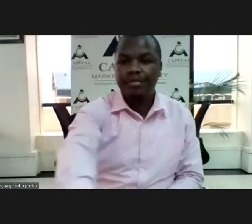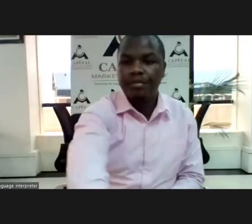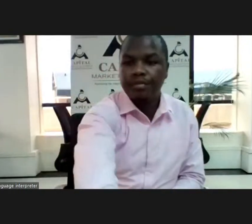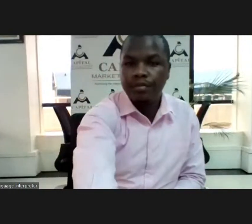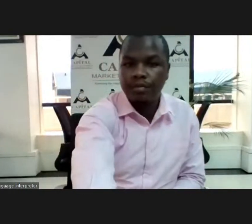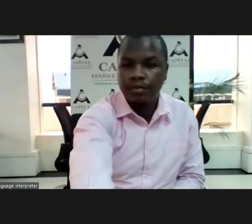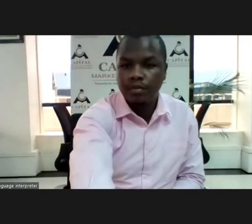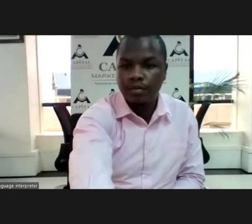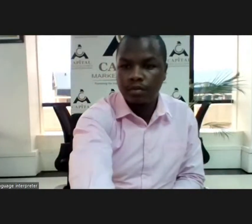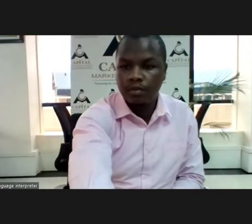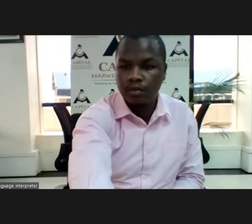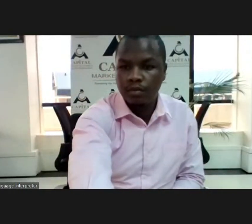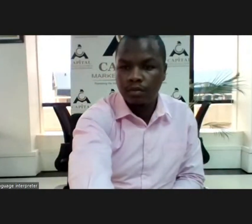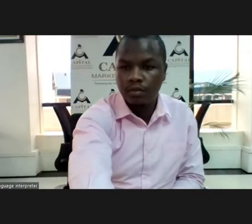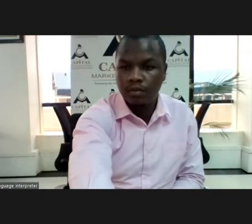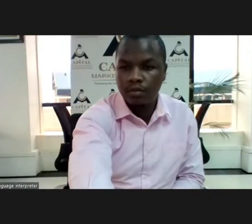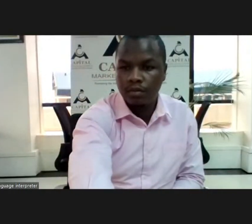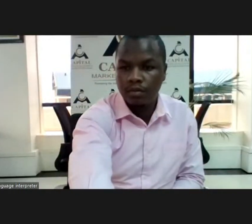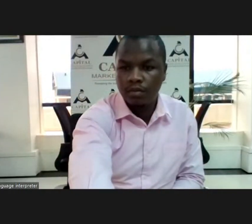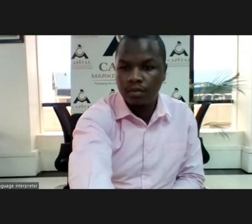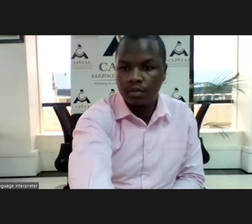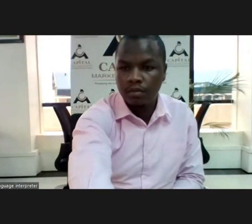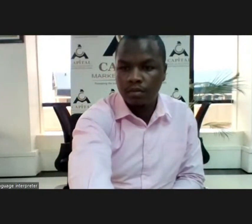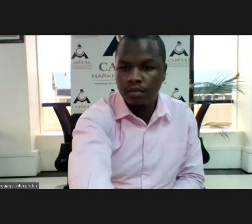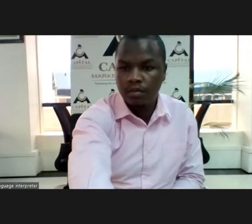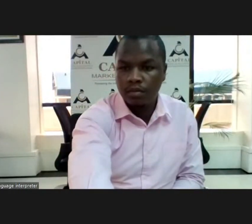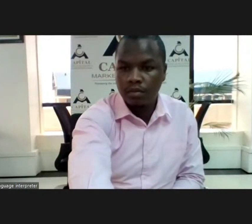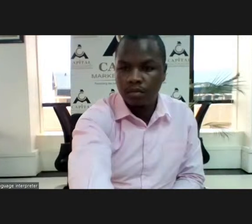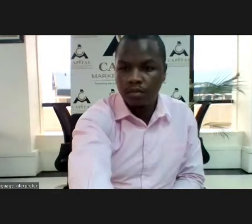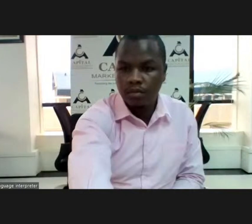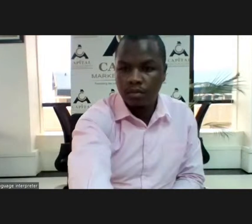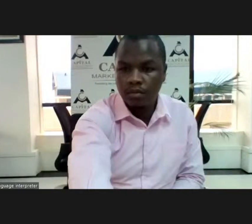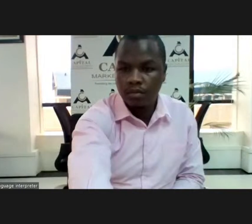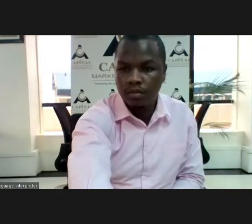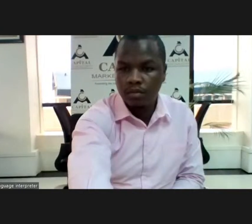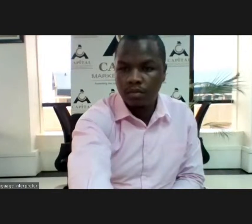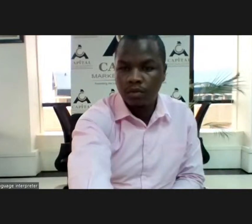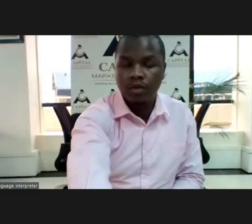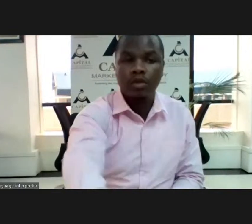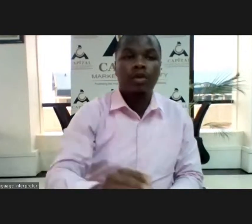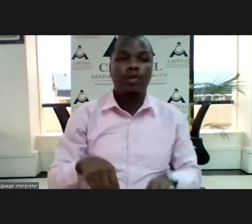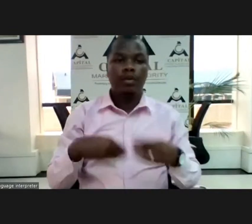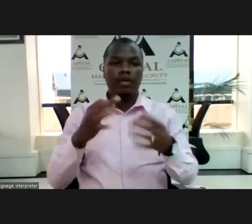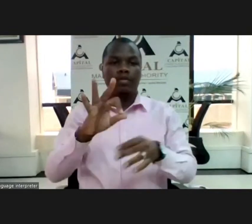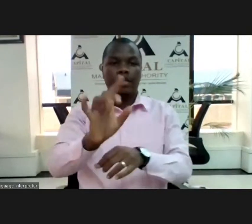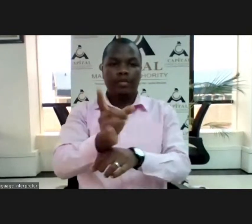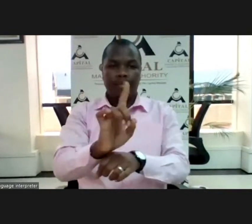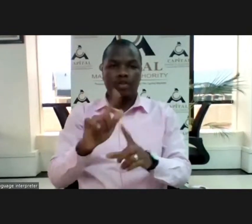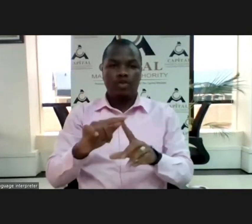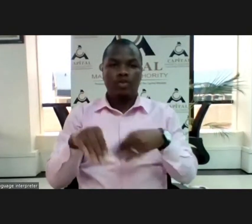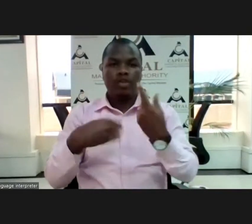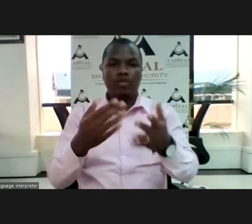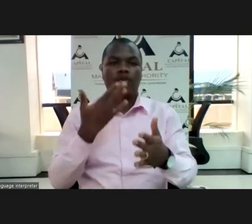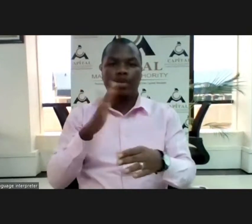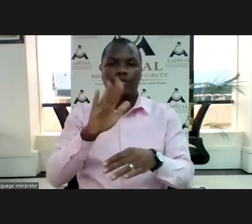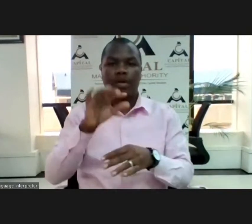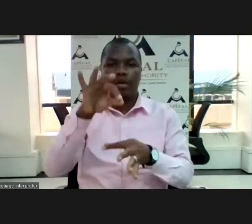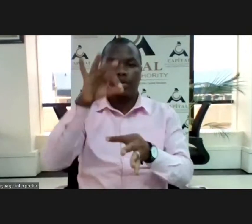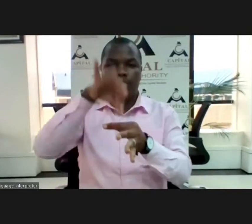So we'll give you about maybe 3 minutes, 2 minutes to give your feedback,